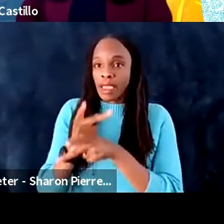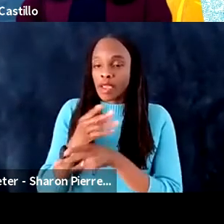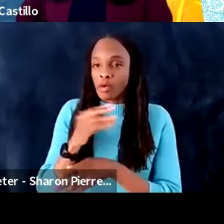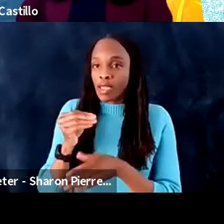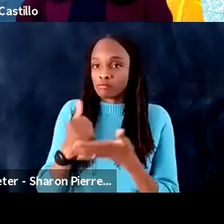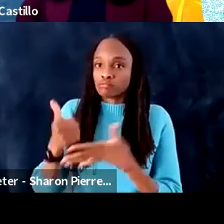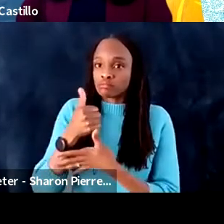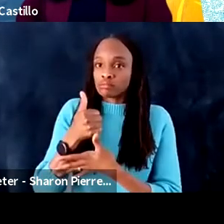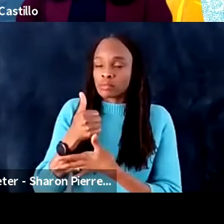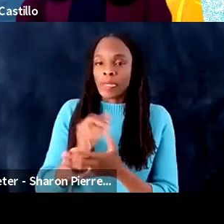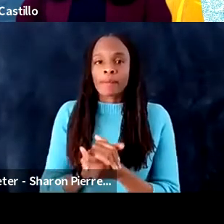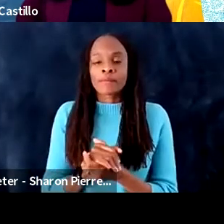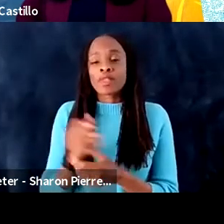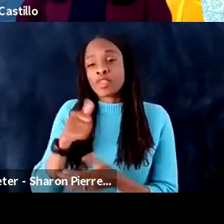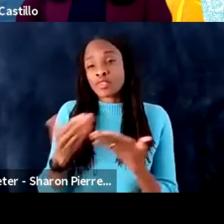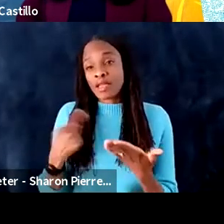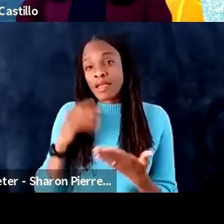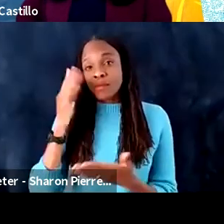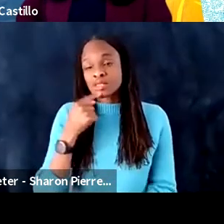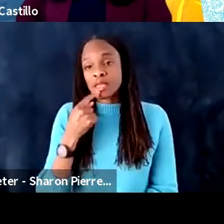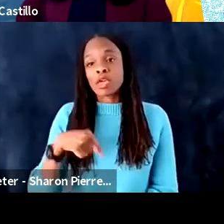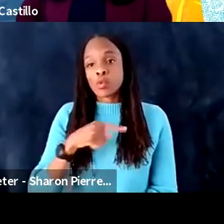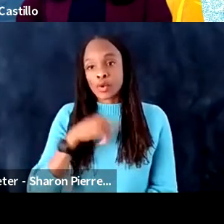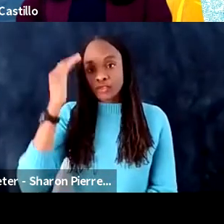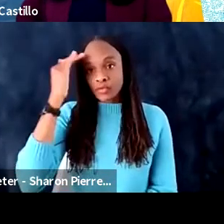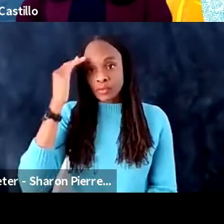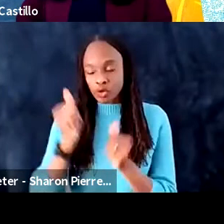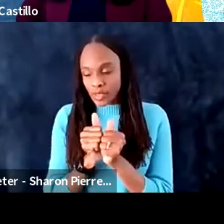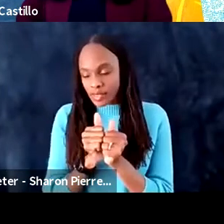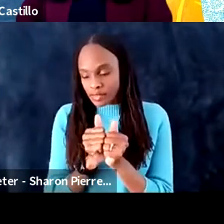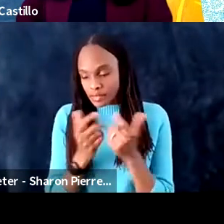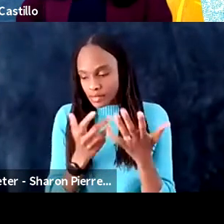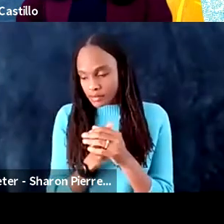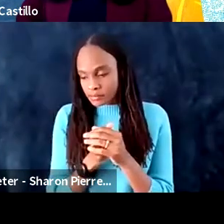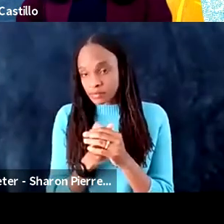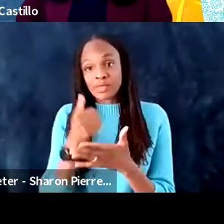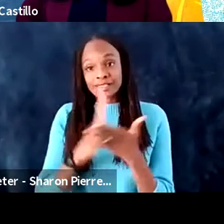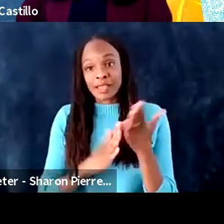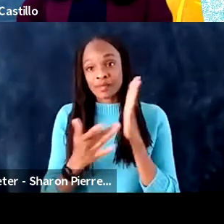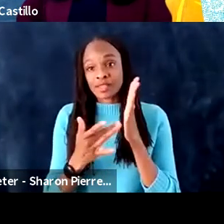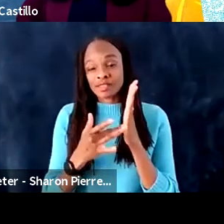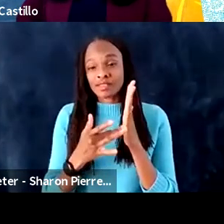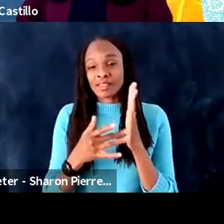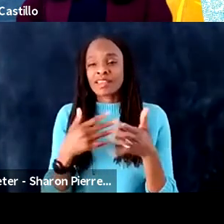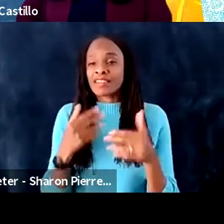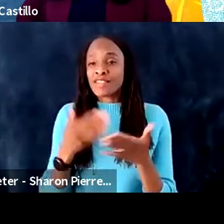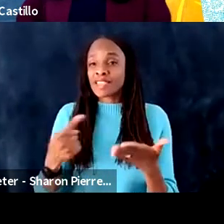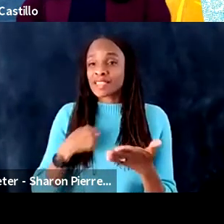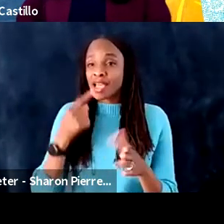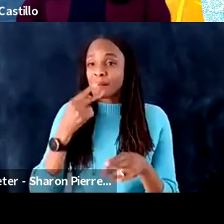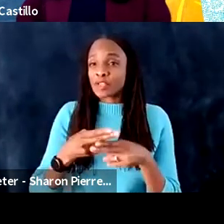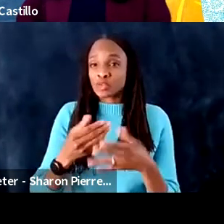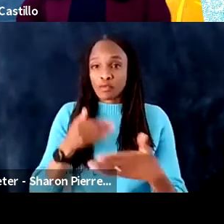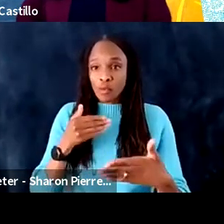The other thing that I'll say is, you know, we're familiar with where some technology, even things I had mentioned before